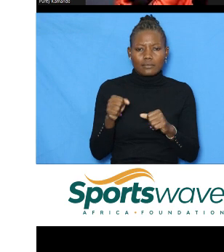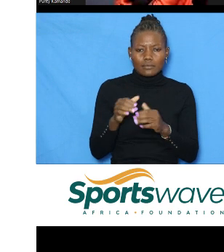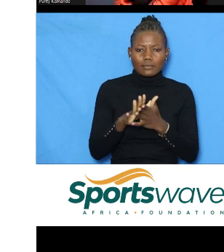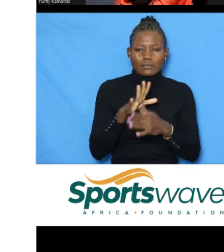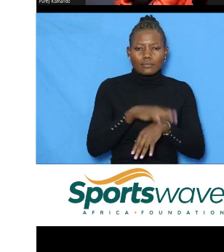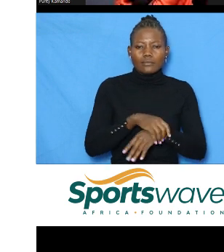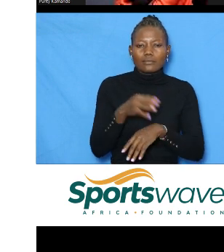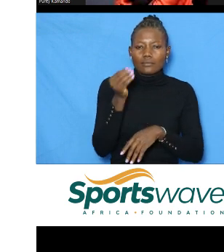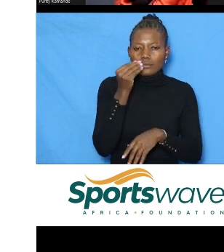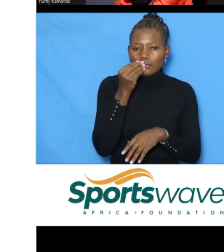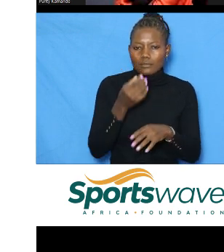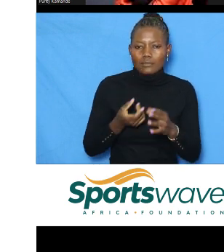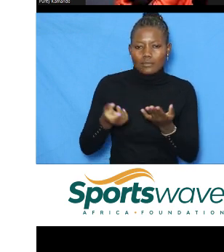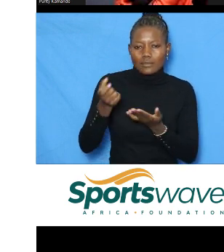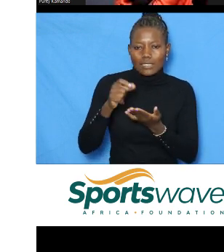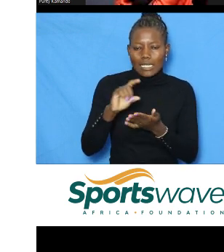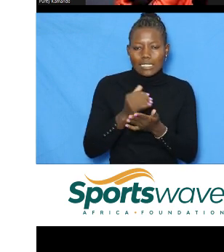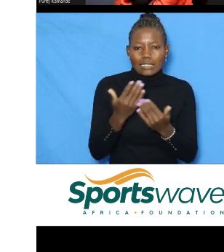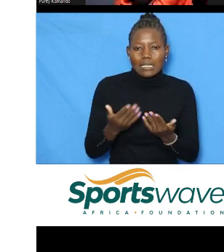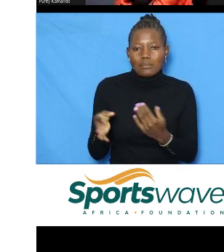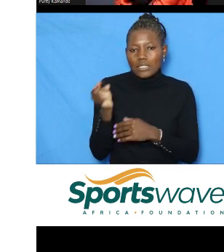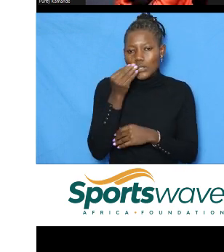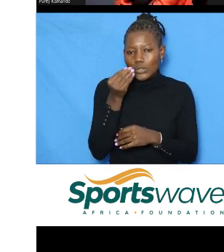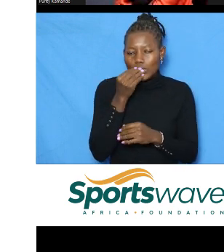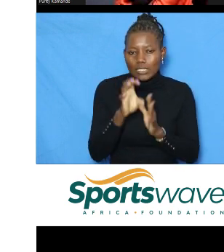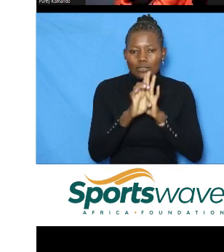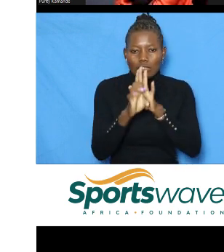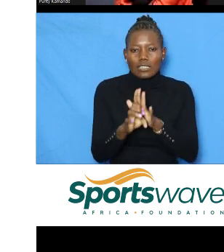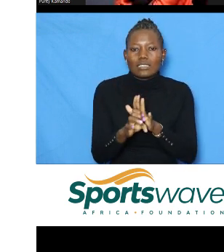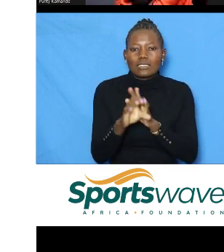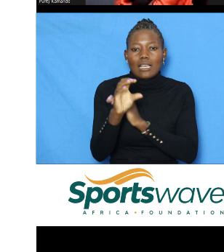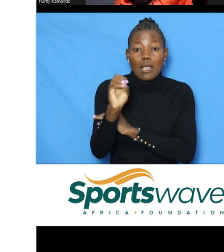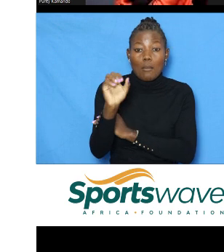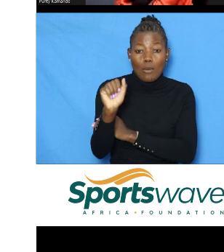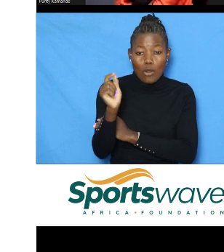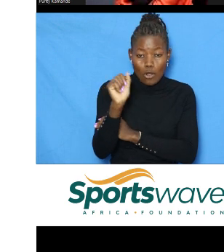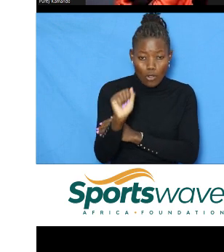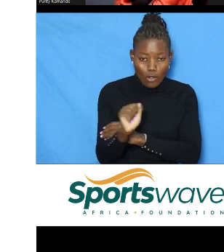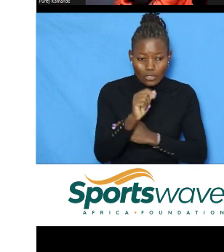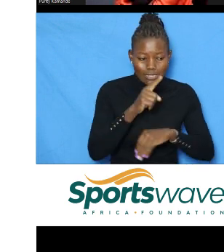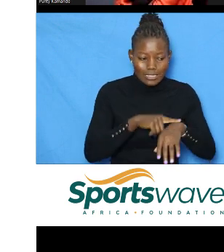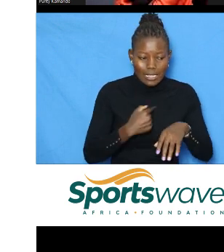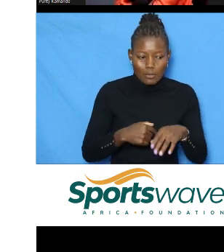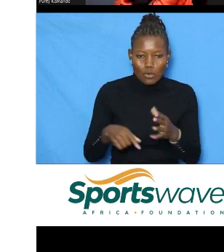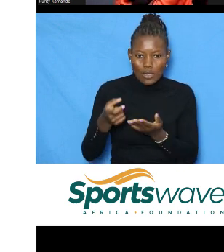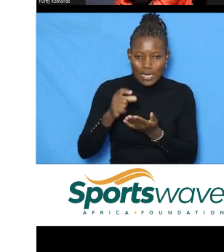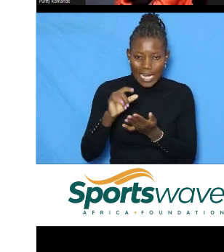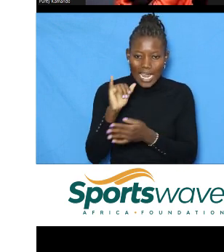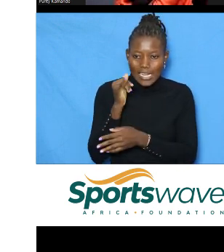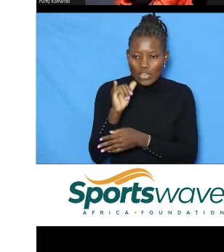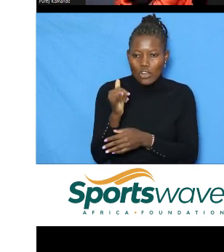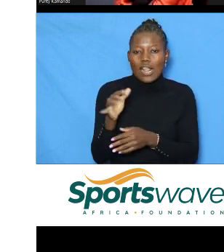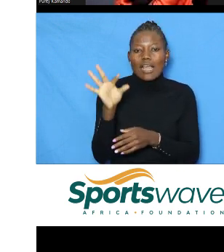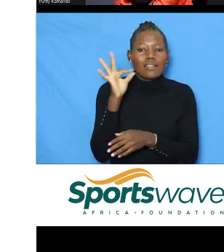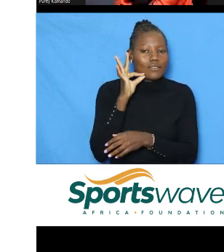meal, add something to it to make it calorie dense. For example, oats, when we add yogurt, when we add fruits, when we